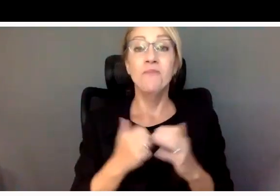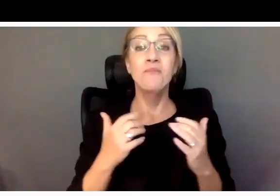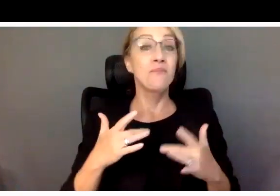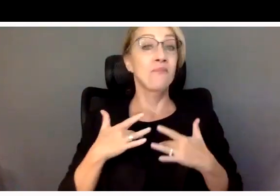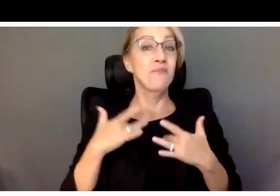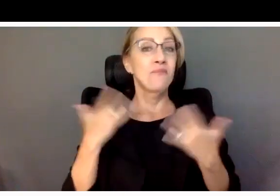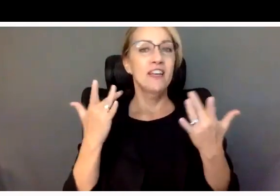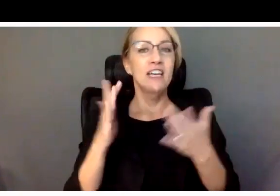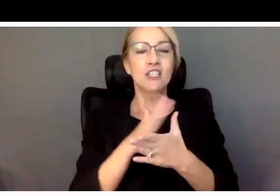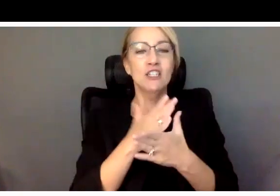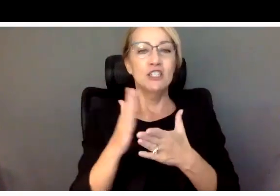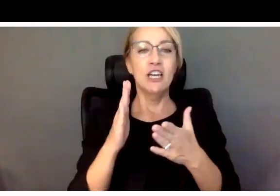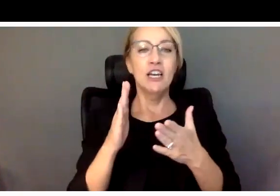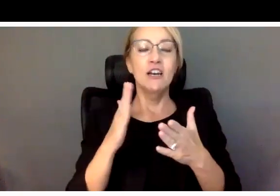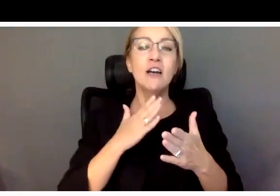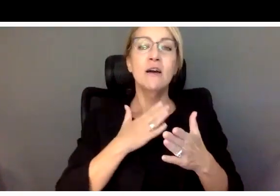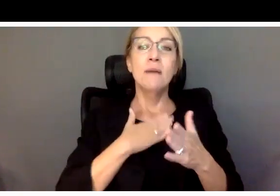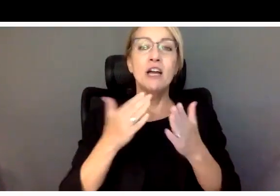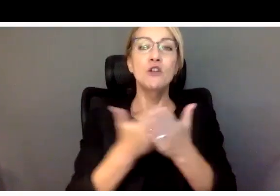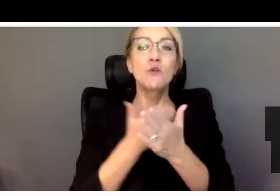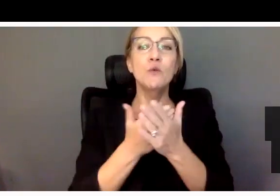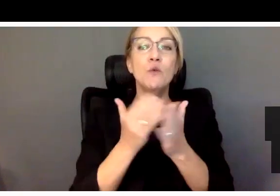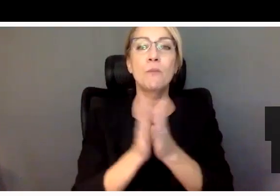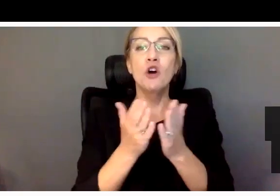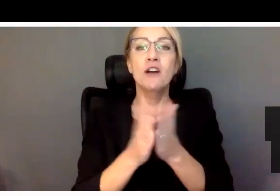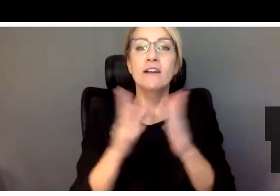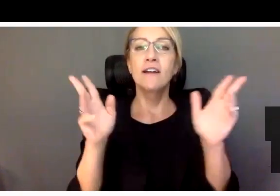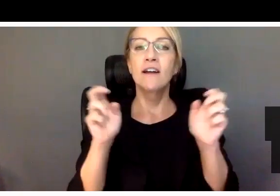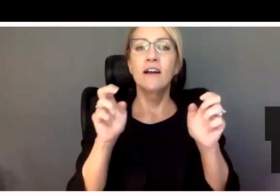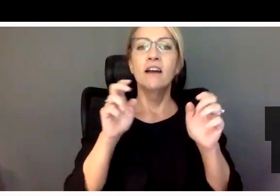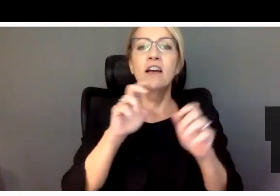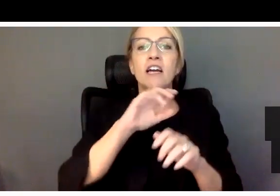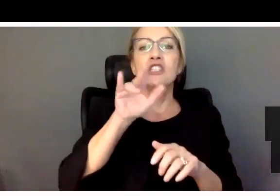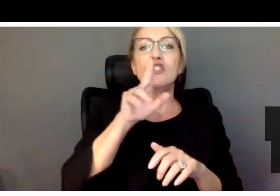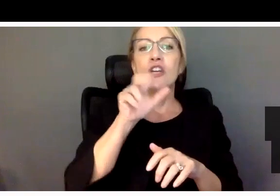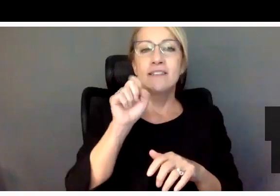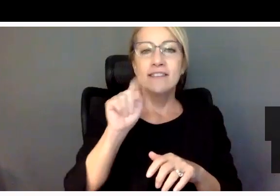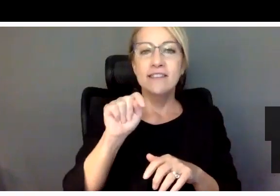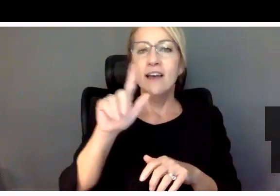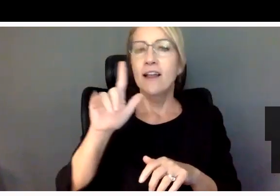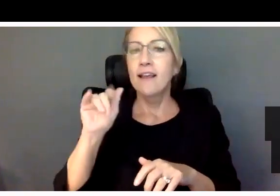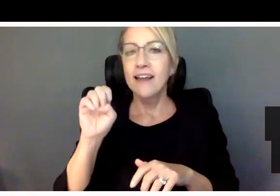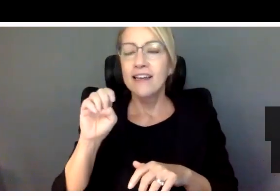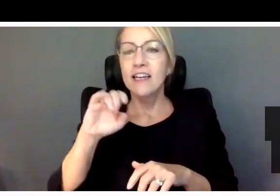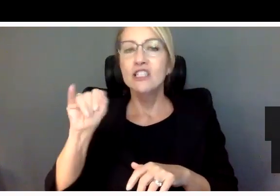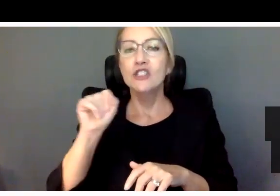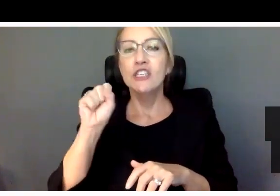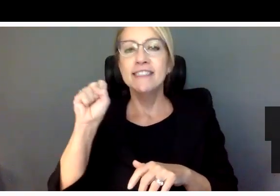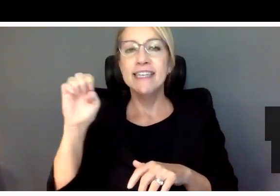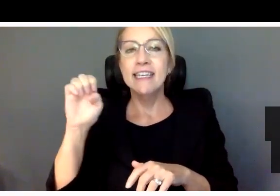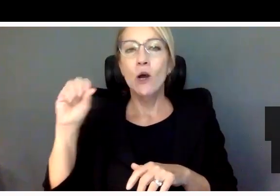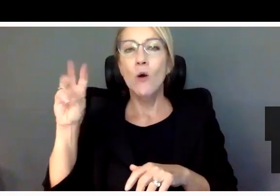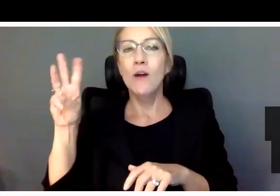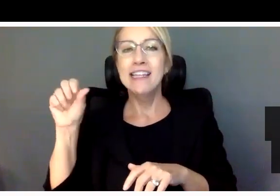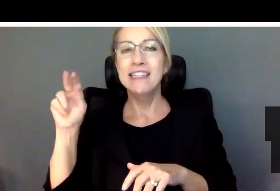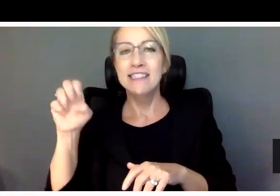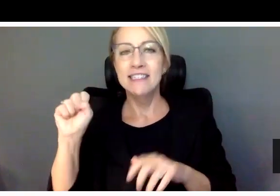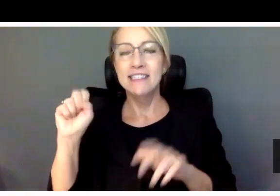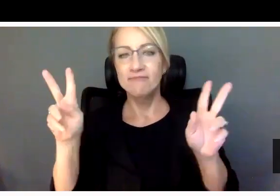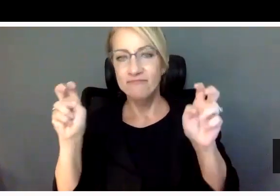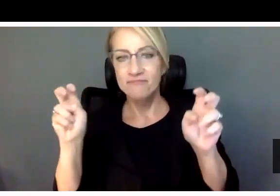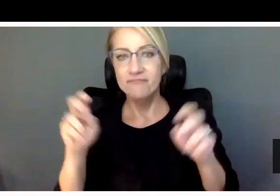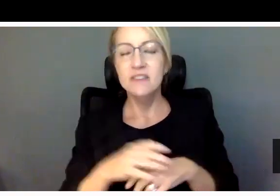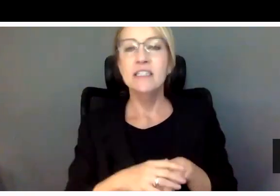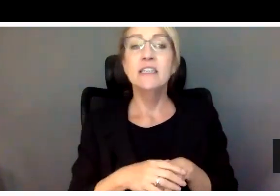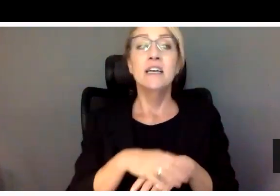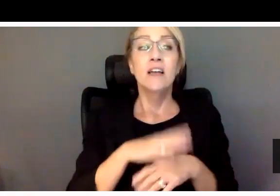book, Just Like Jesse Owens. This story came from my daddy, who used stories to